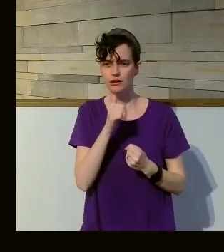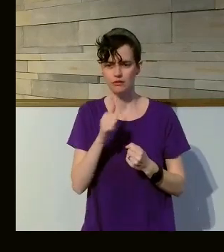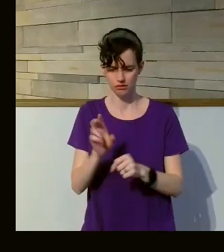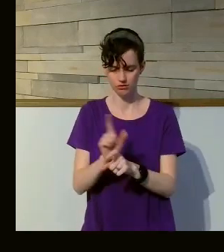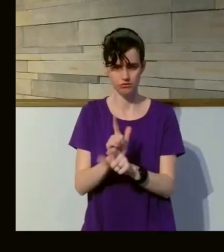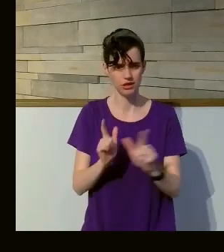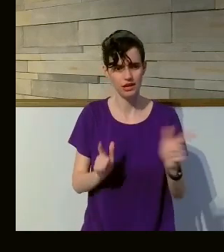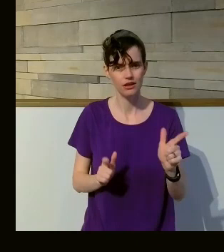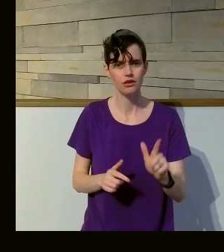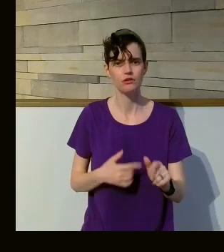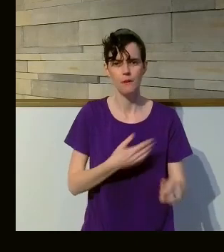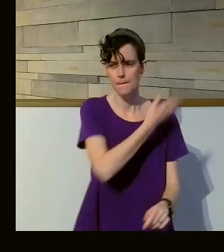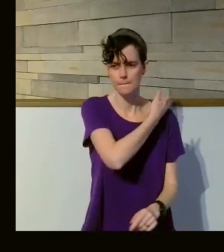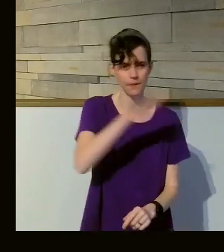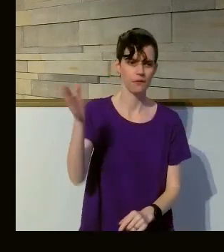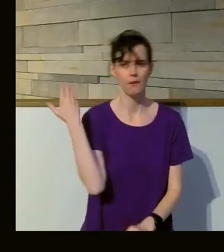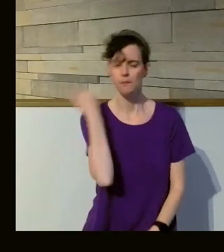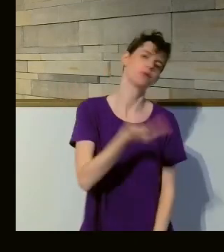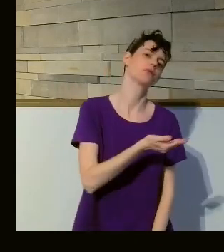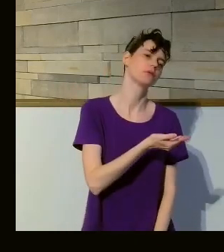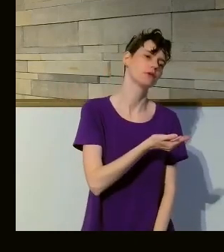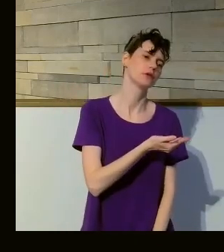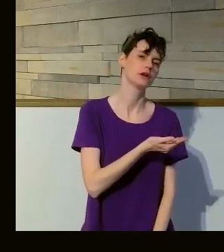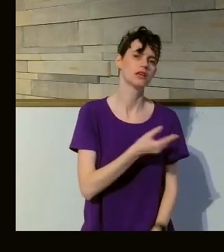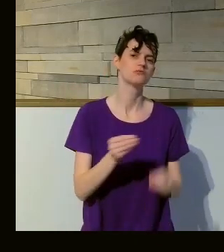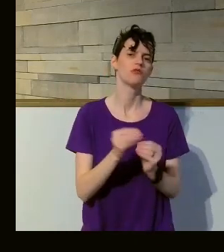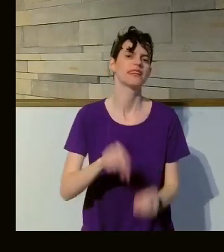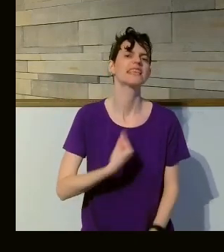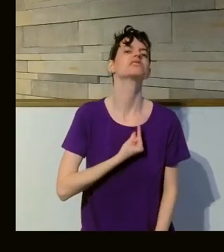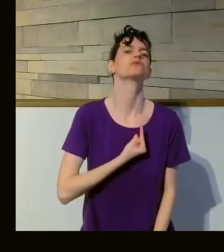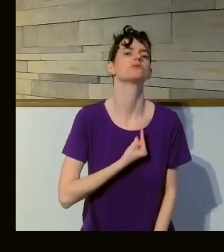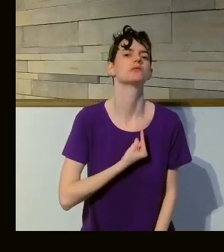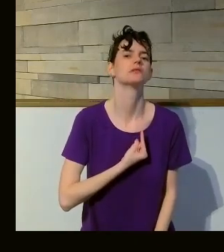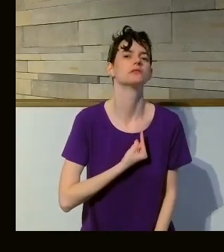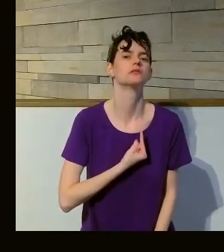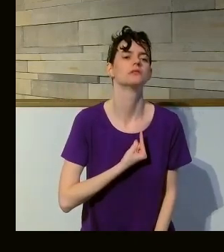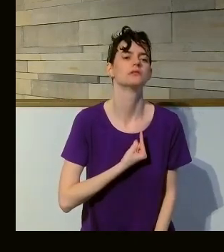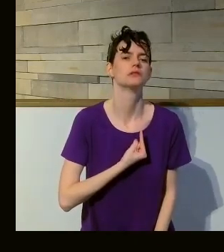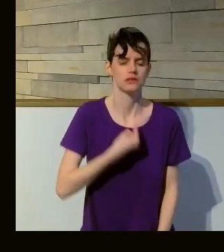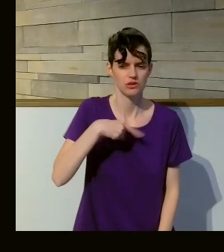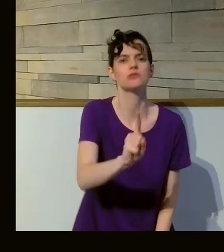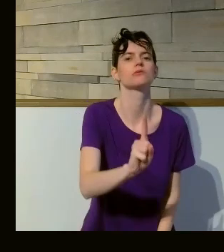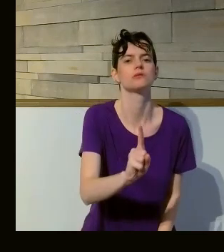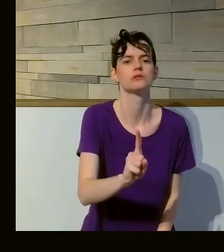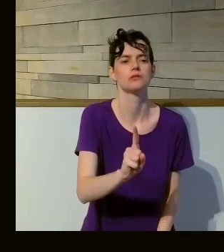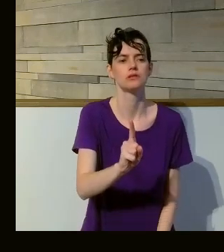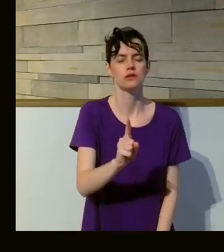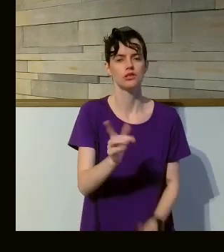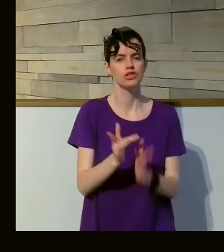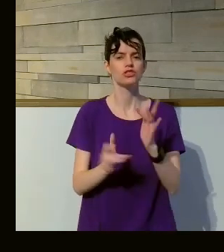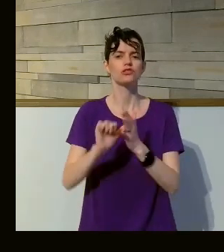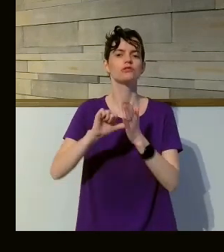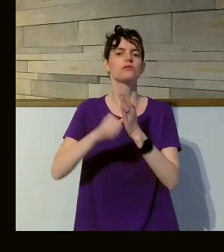left hand. You're going to use a backhand, right? And so it's more of an insult. But Jesus, I think, also was trying to stress a